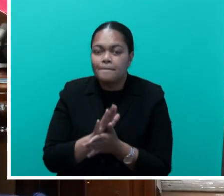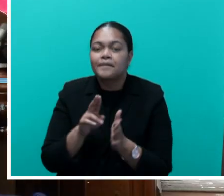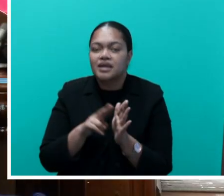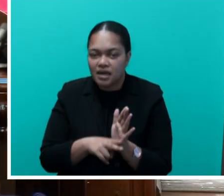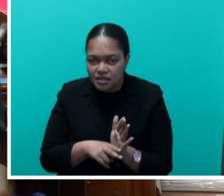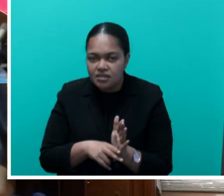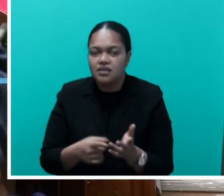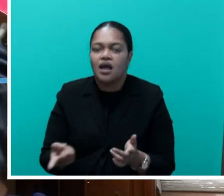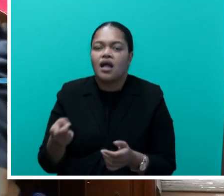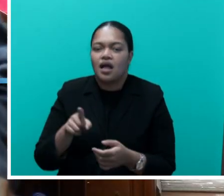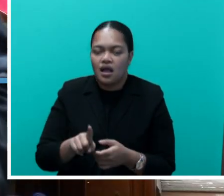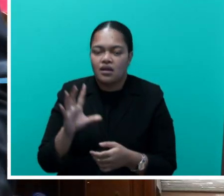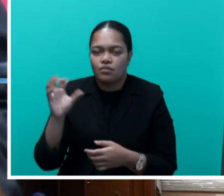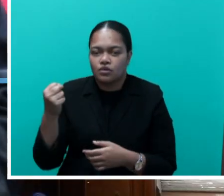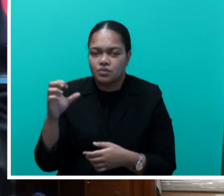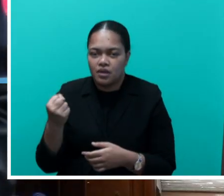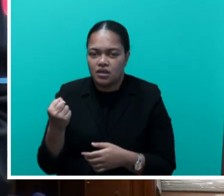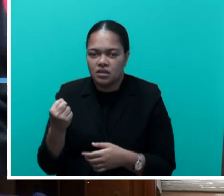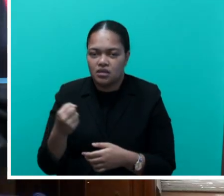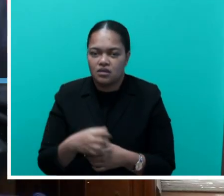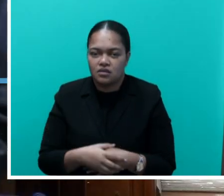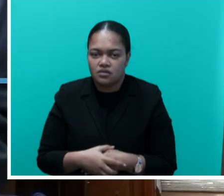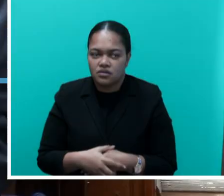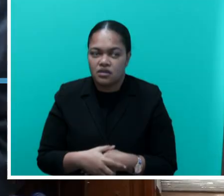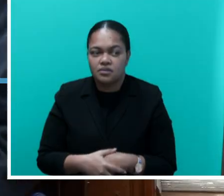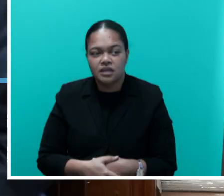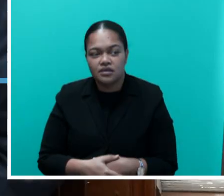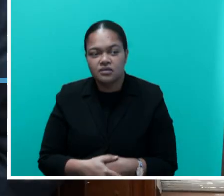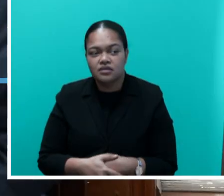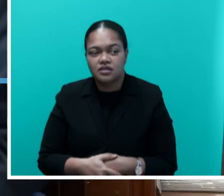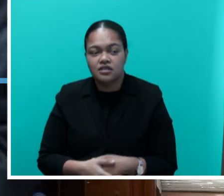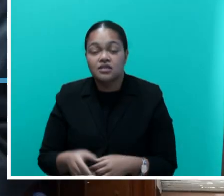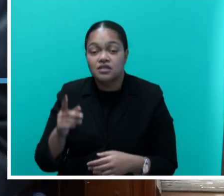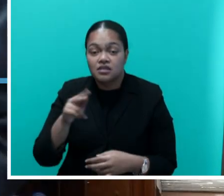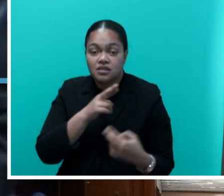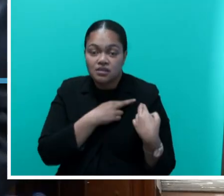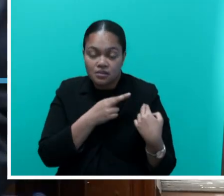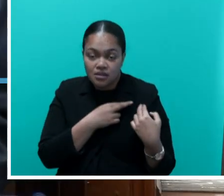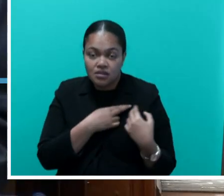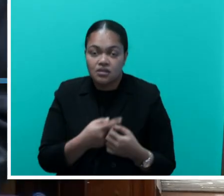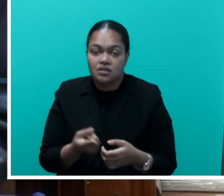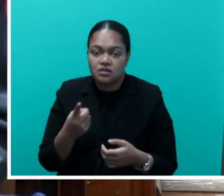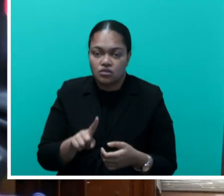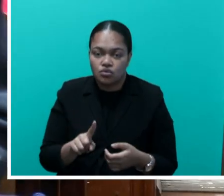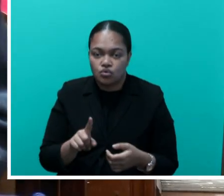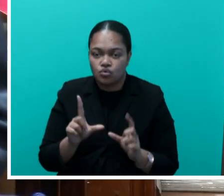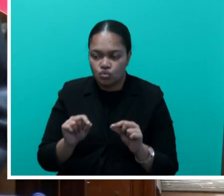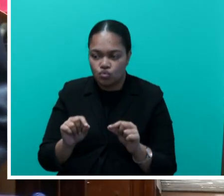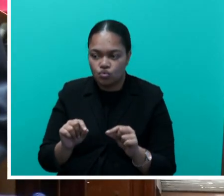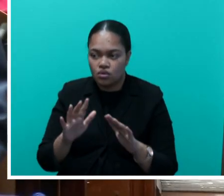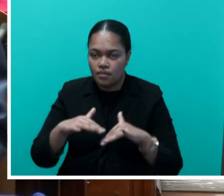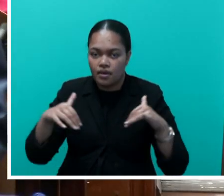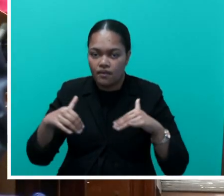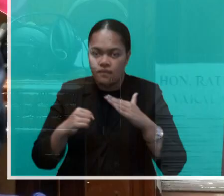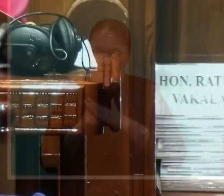and prosperity as possible. The government's responsibility is to lay the platform and